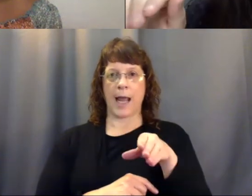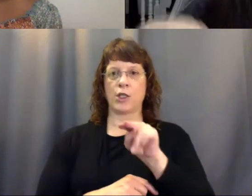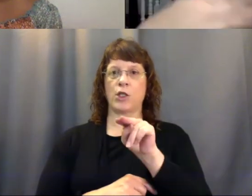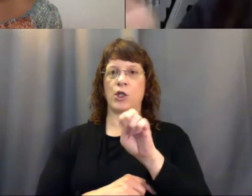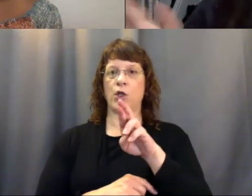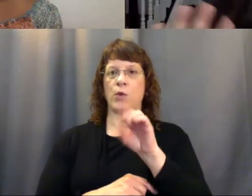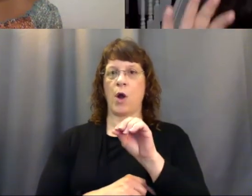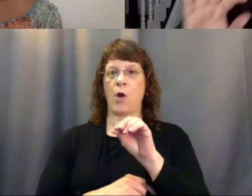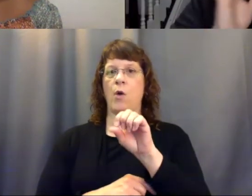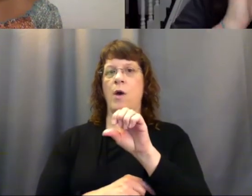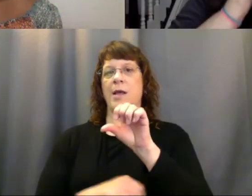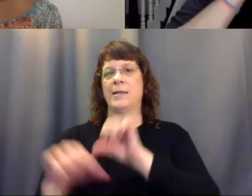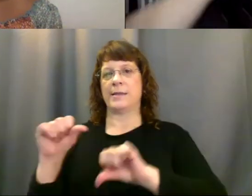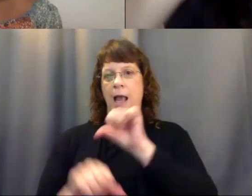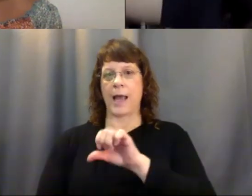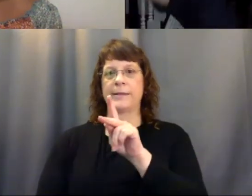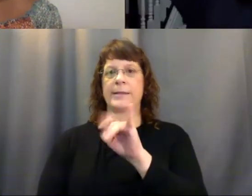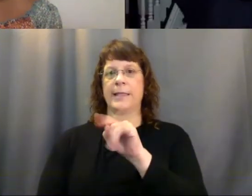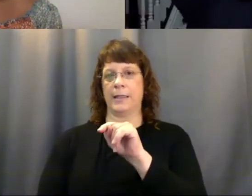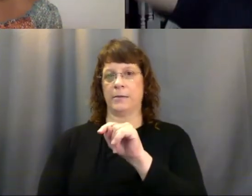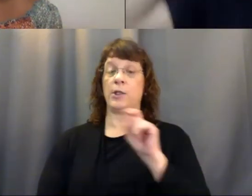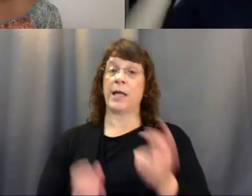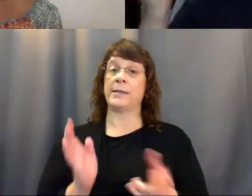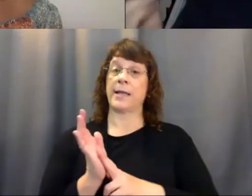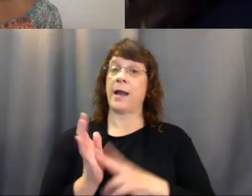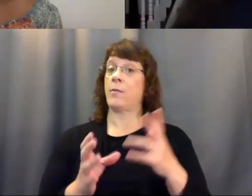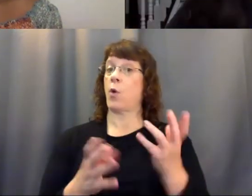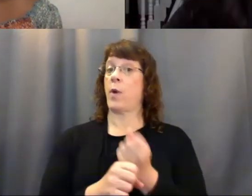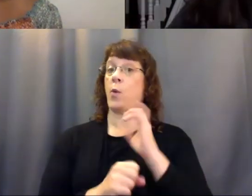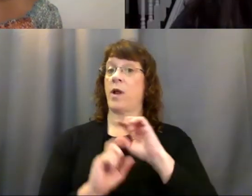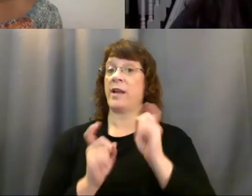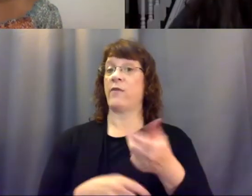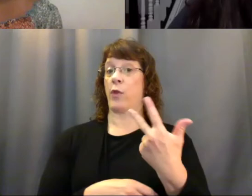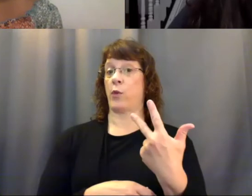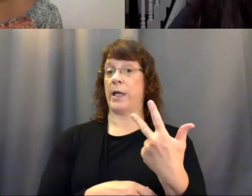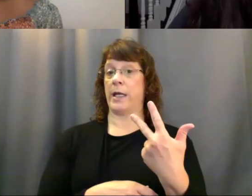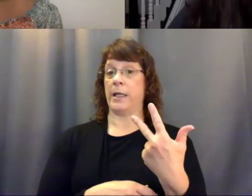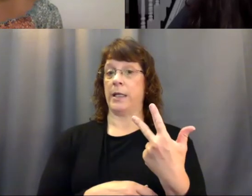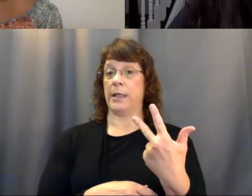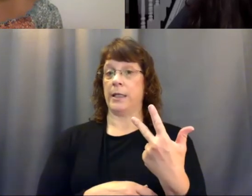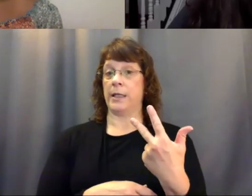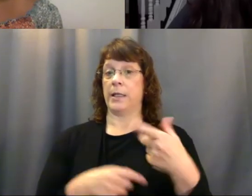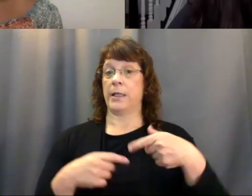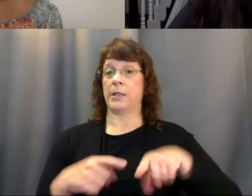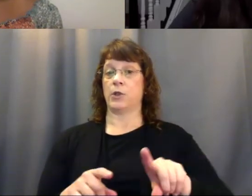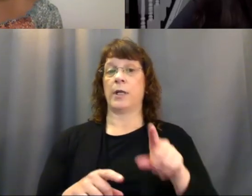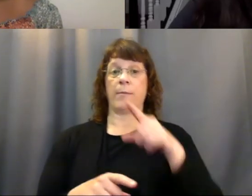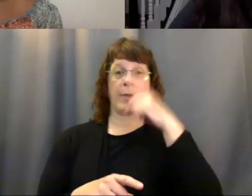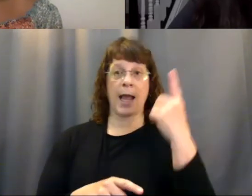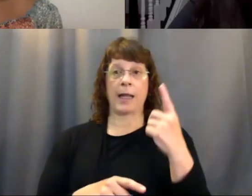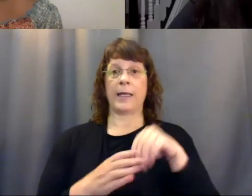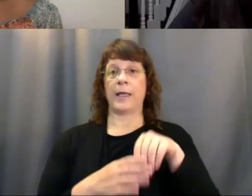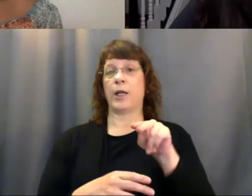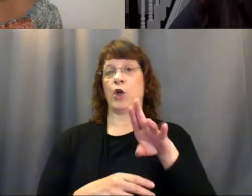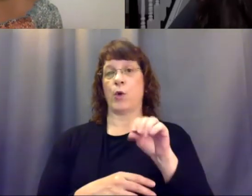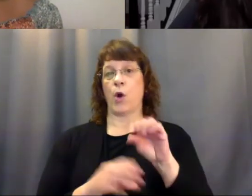bit.ly/neuroscience kit, and you can sign up to win one of those. We'll be giving away 3 of those through the Black and Neuro group at